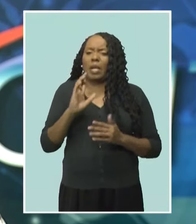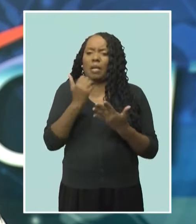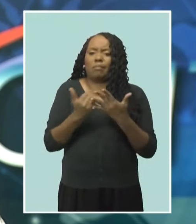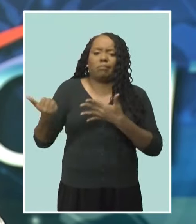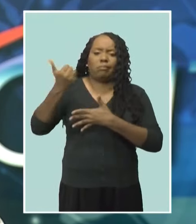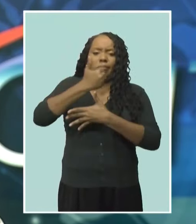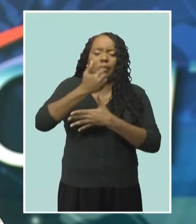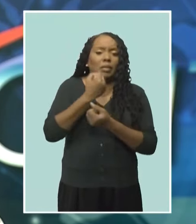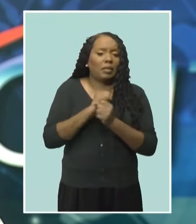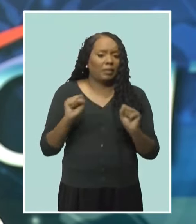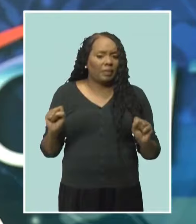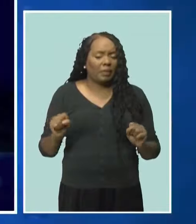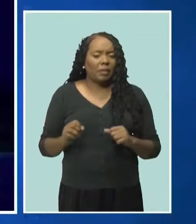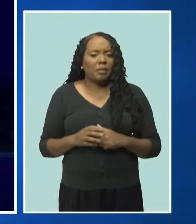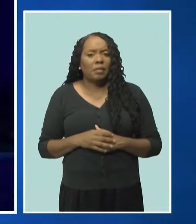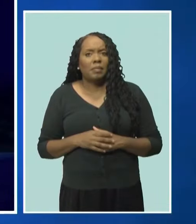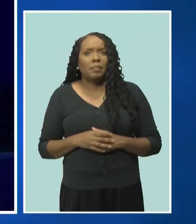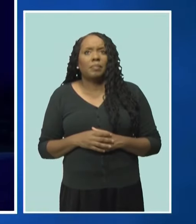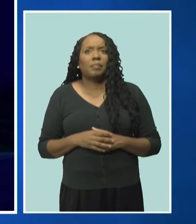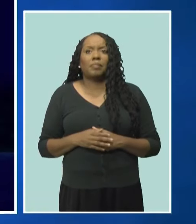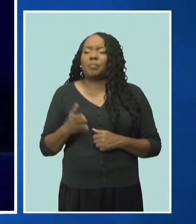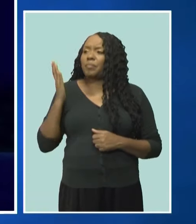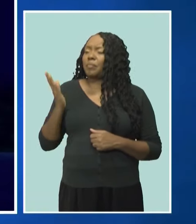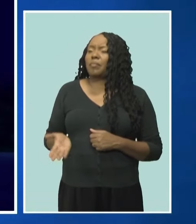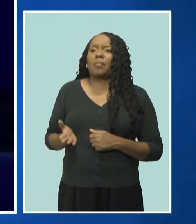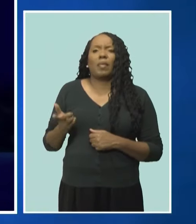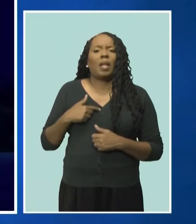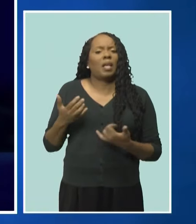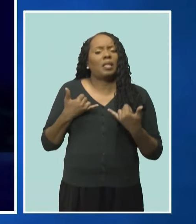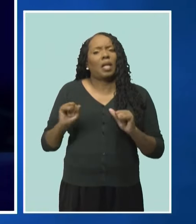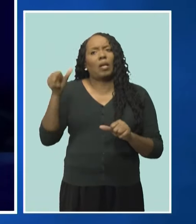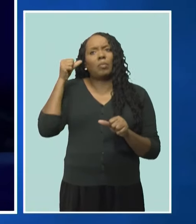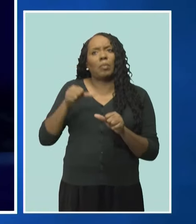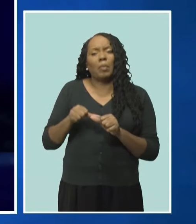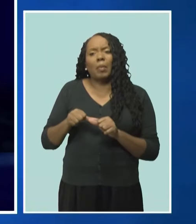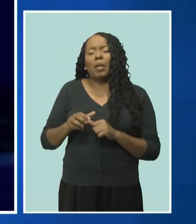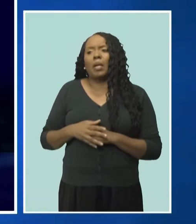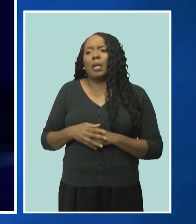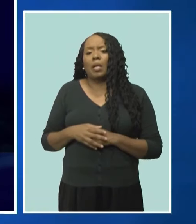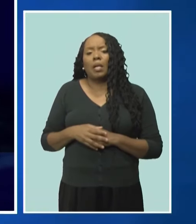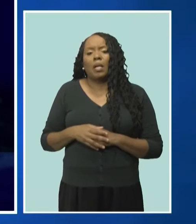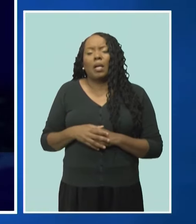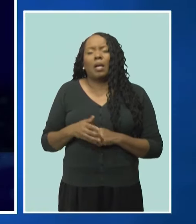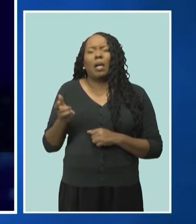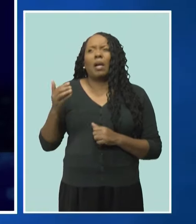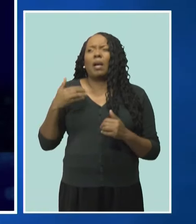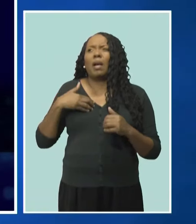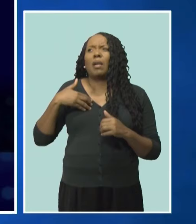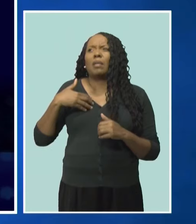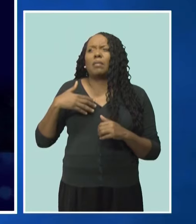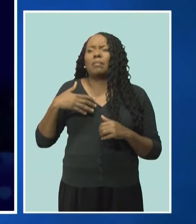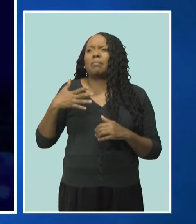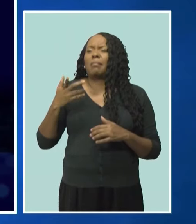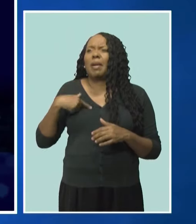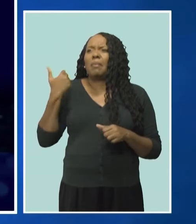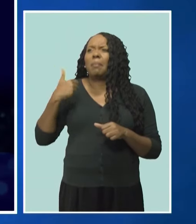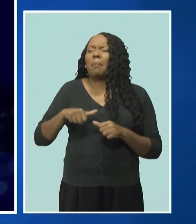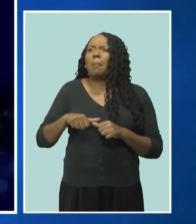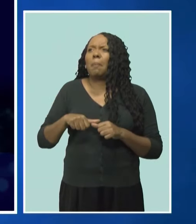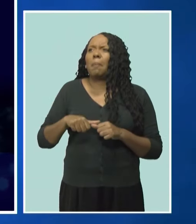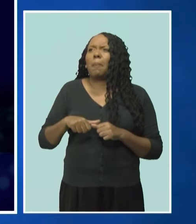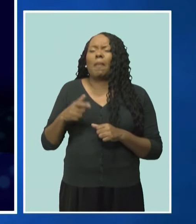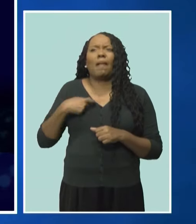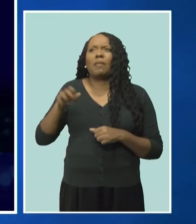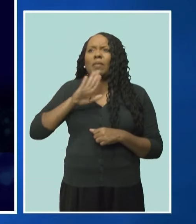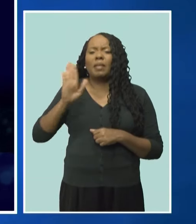workforce. I still have the image in my head, one which I will never forget, as not too long ago